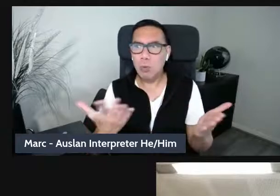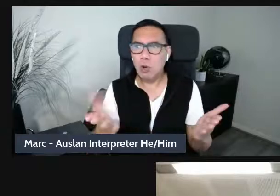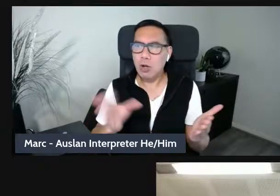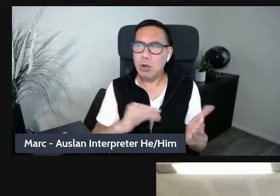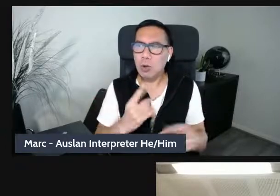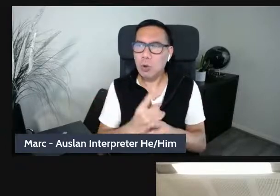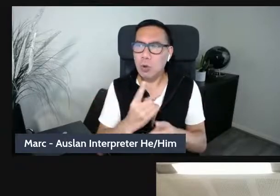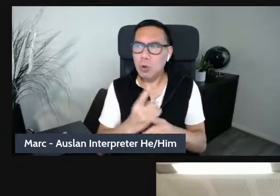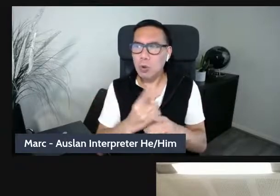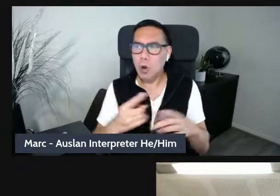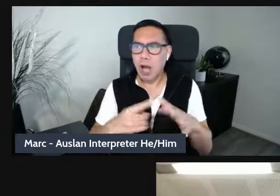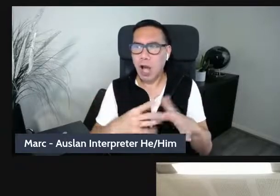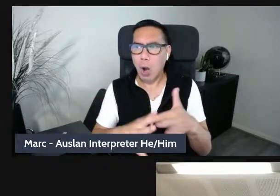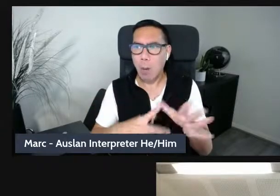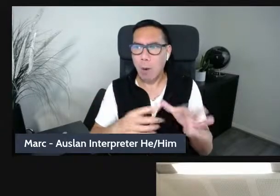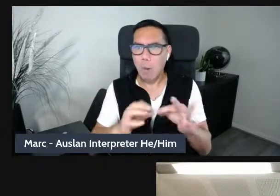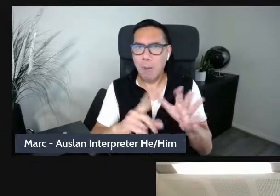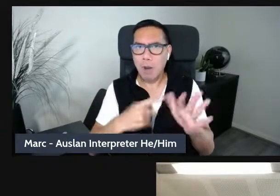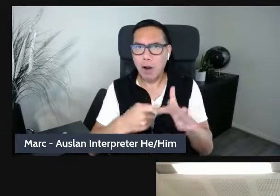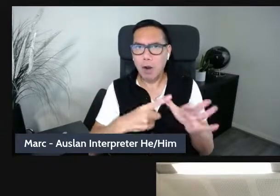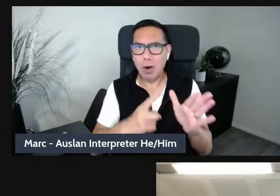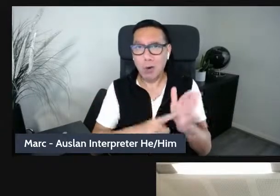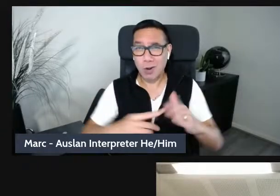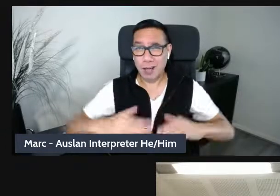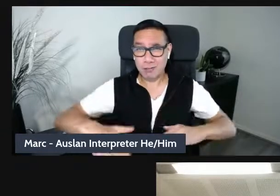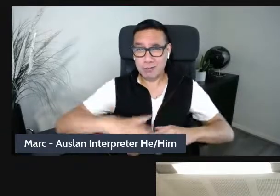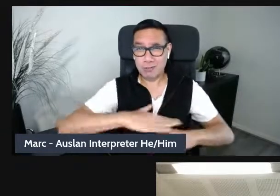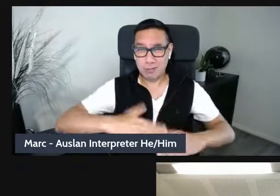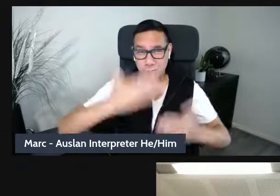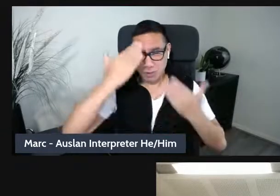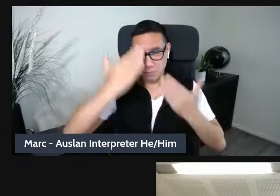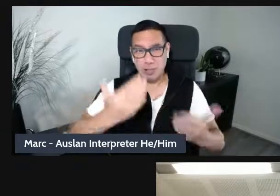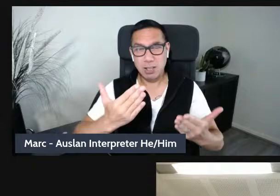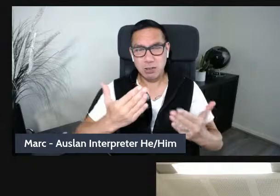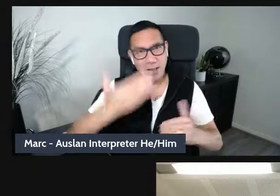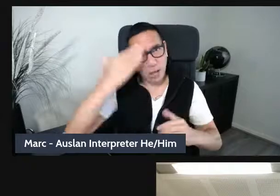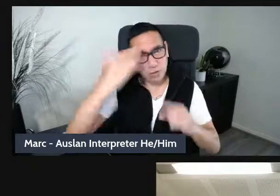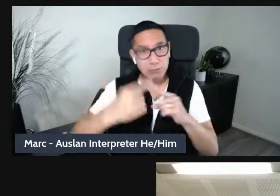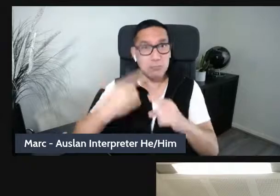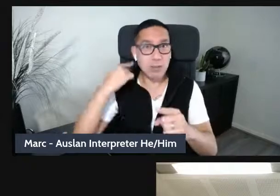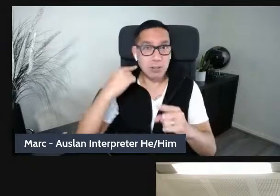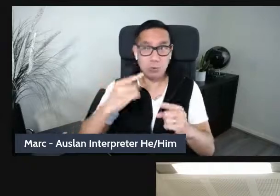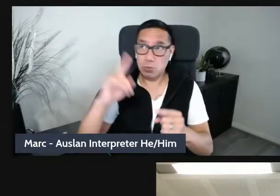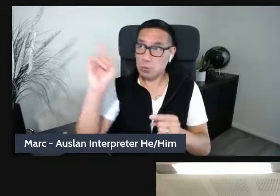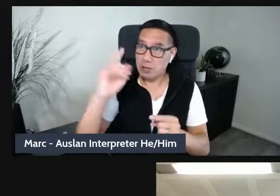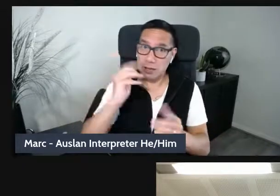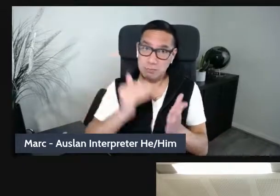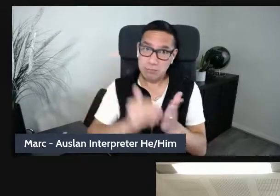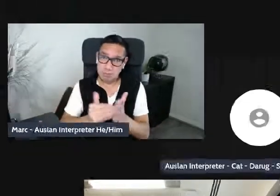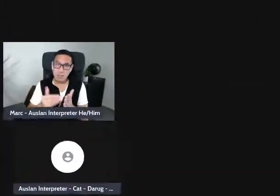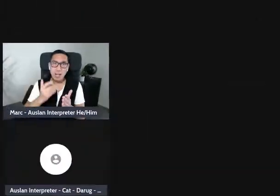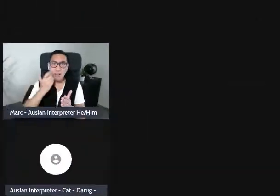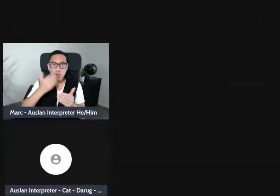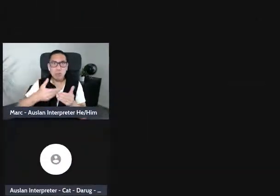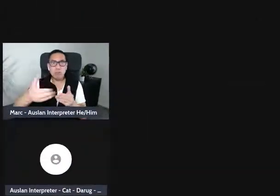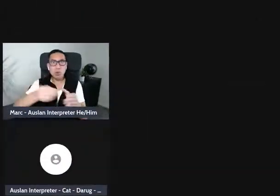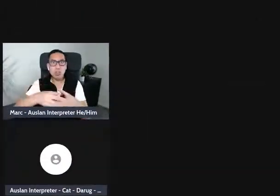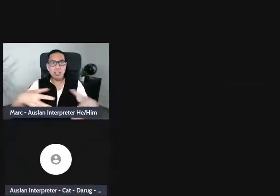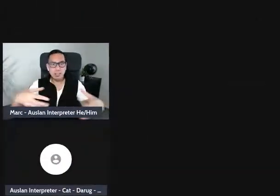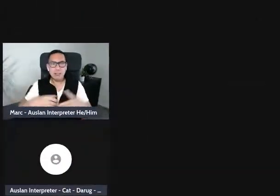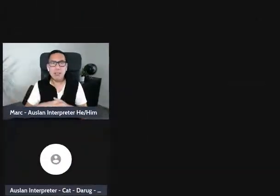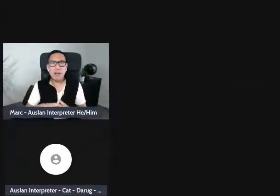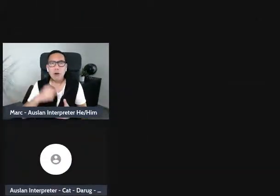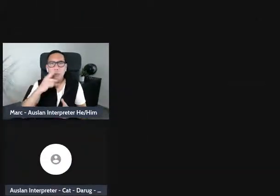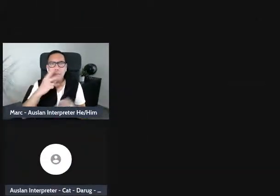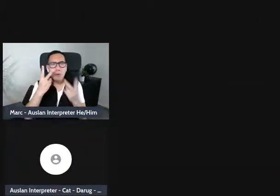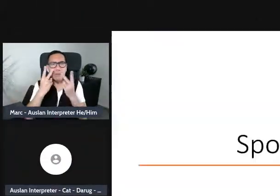Awabakal land, and I'd like to pay my respects to the elders past, present, and emerging. And for those with visual impairment or